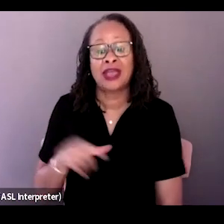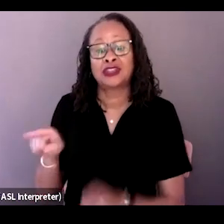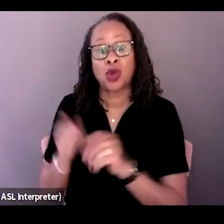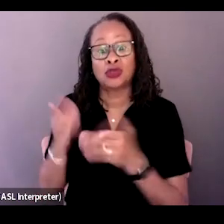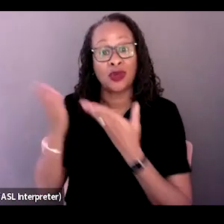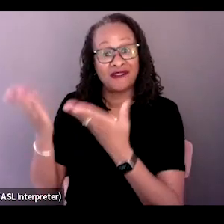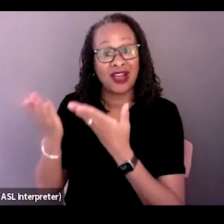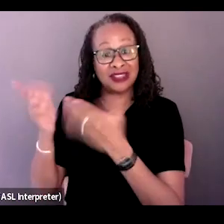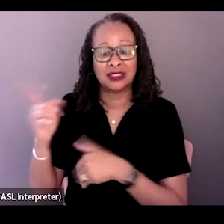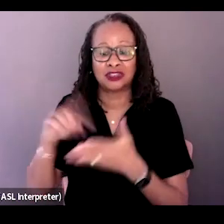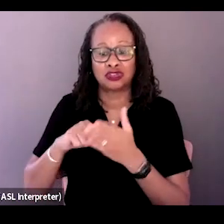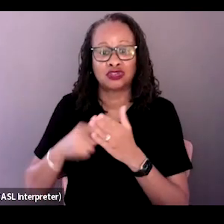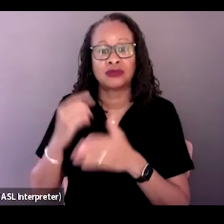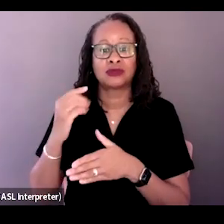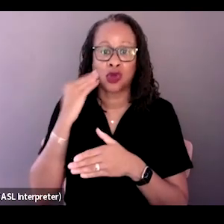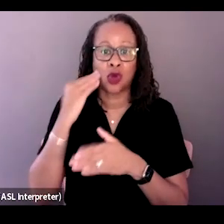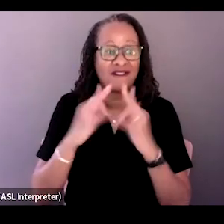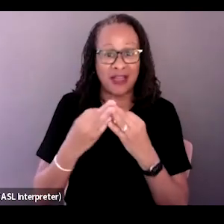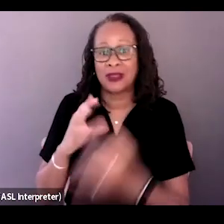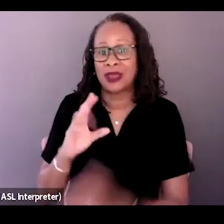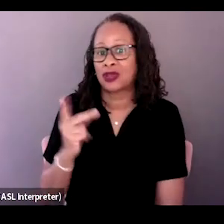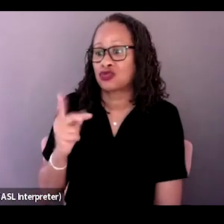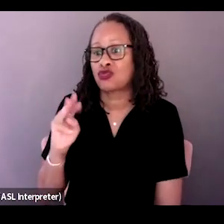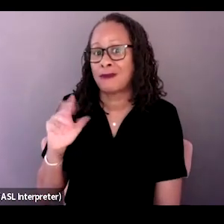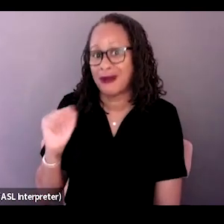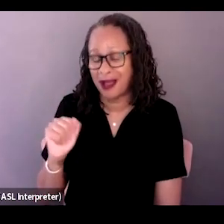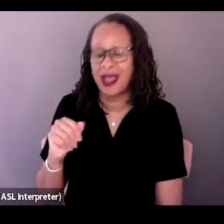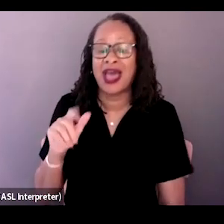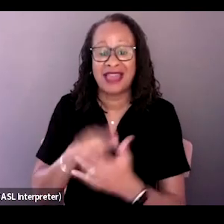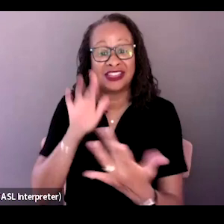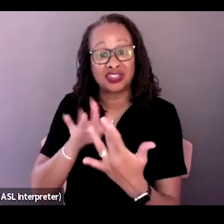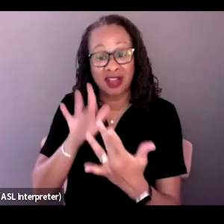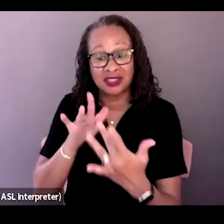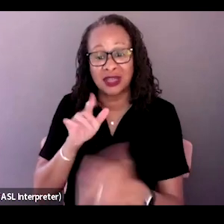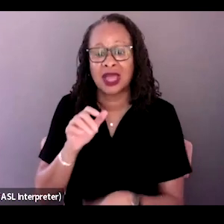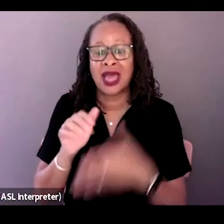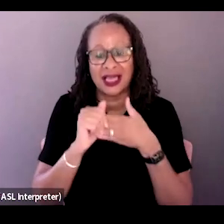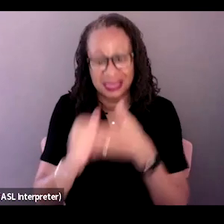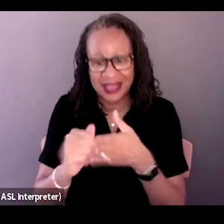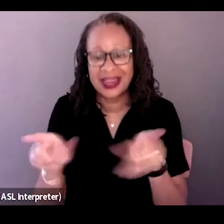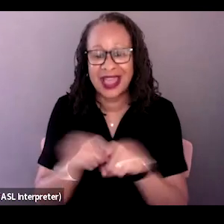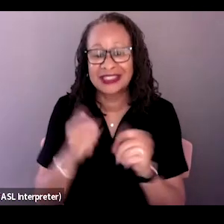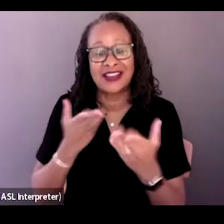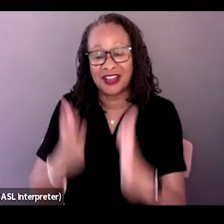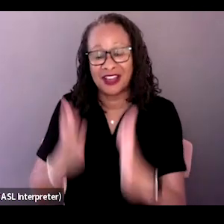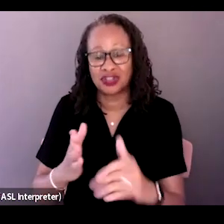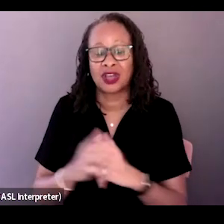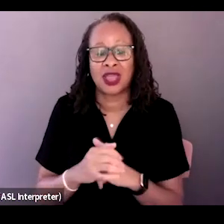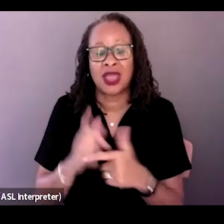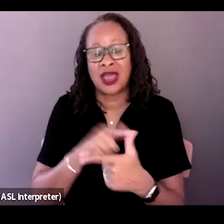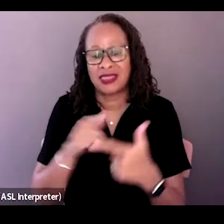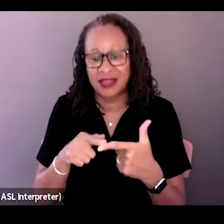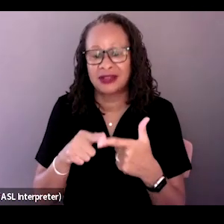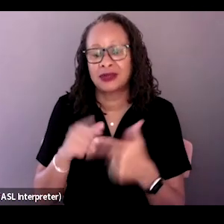got to know Kwame Nkrumah. And then through Kwame Nkrumah, she got in touch and sort of was led as an advisor, and then